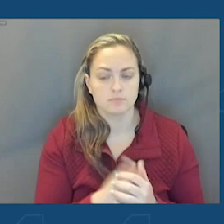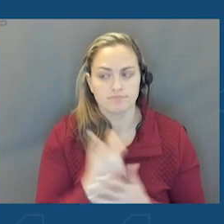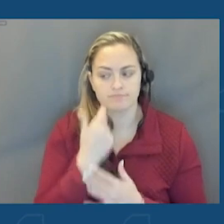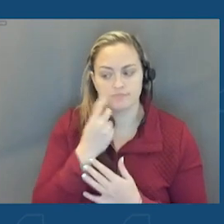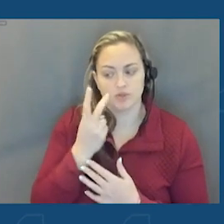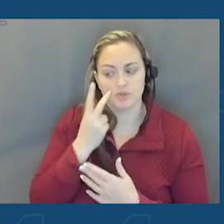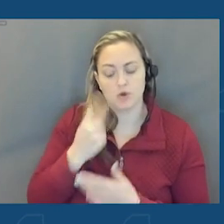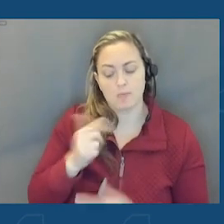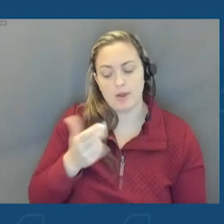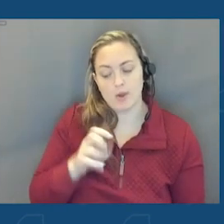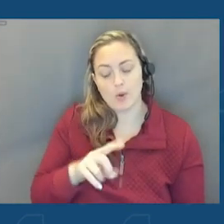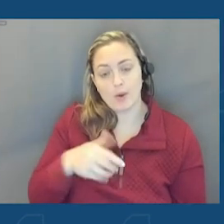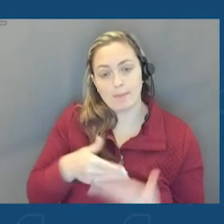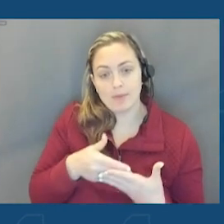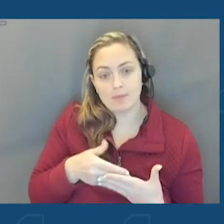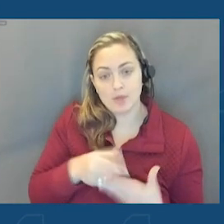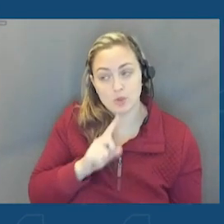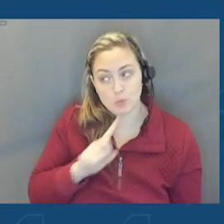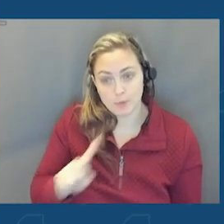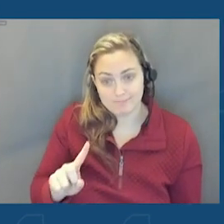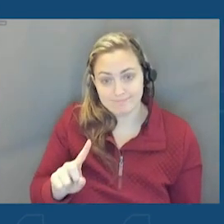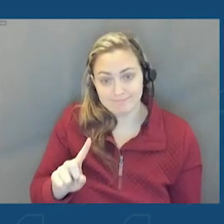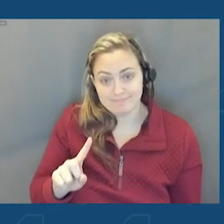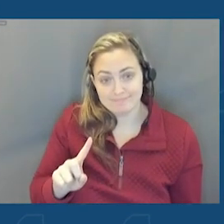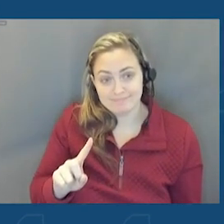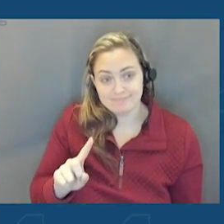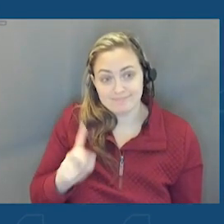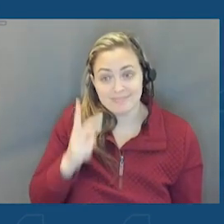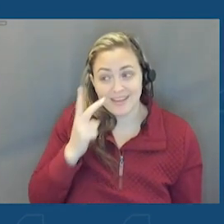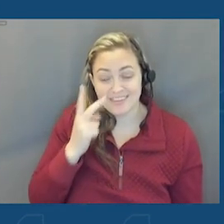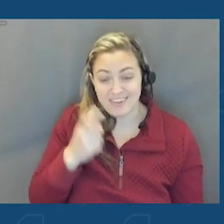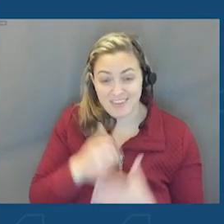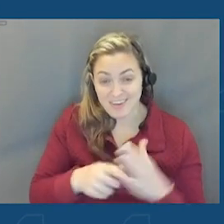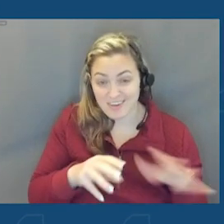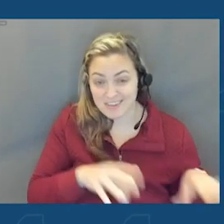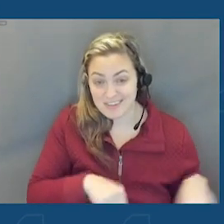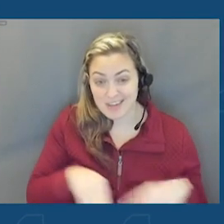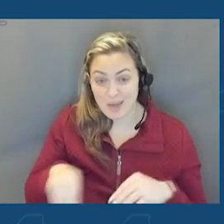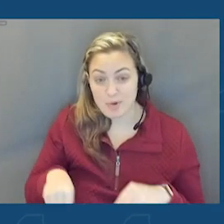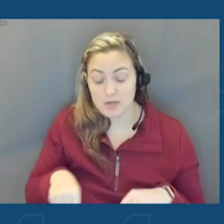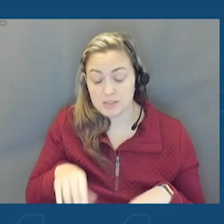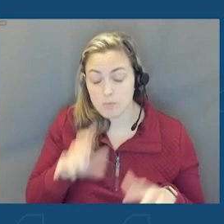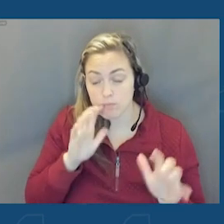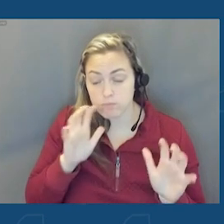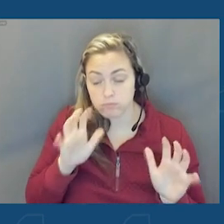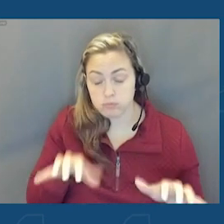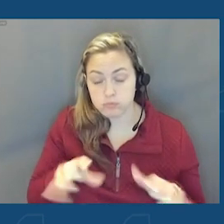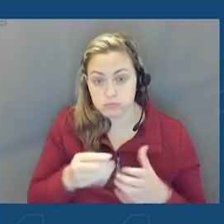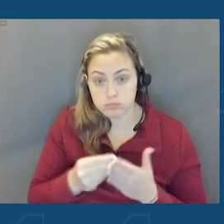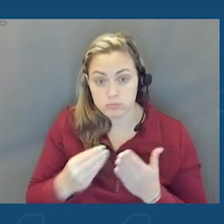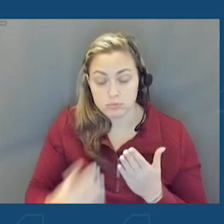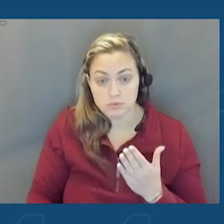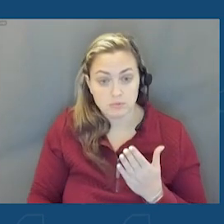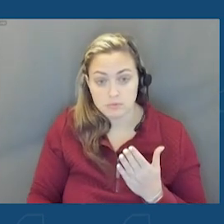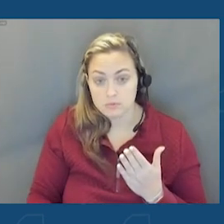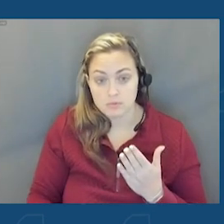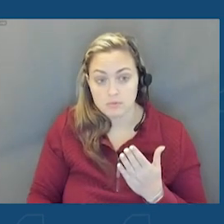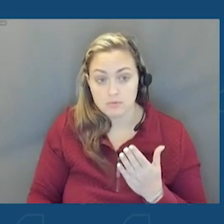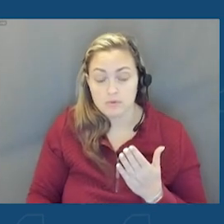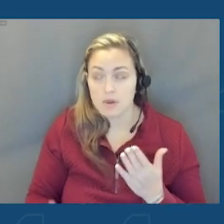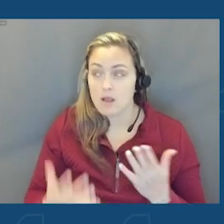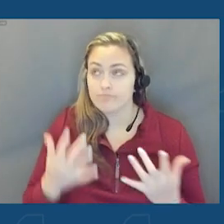grandbaby. She's 1 year old. And I saw the cost of diapers, and I could not believe how expensive it is. I can't wait till she's potty